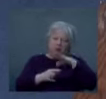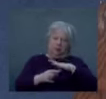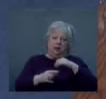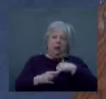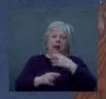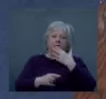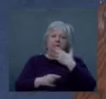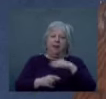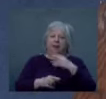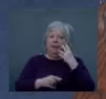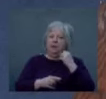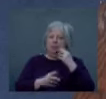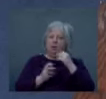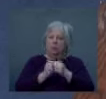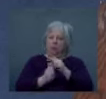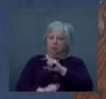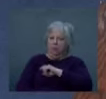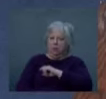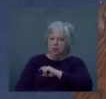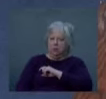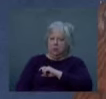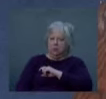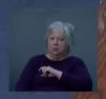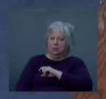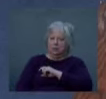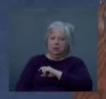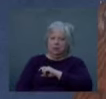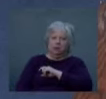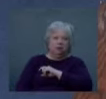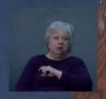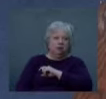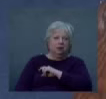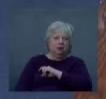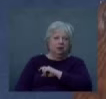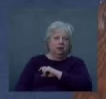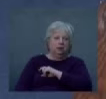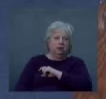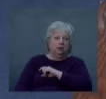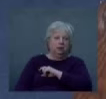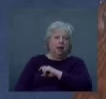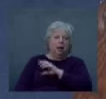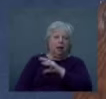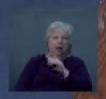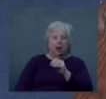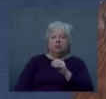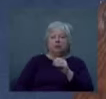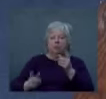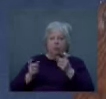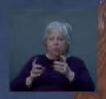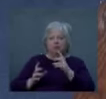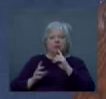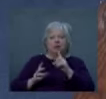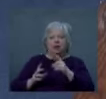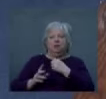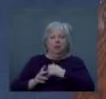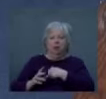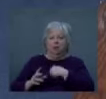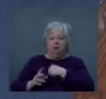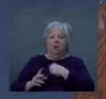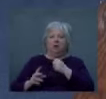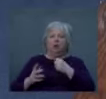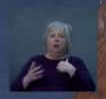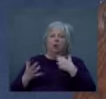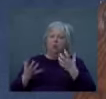the police. And two of the directors did apologize. So I wanted to find out